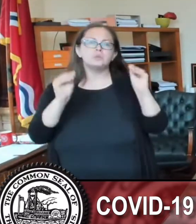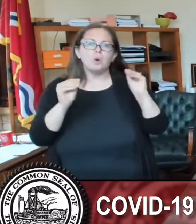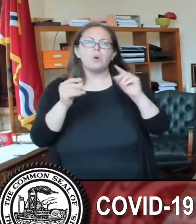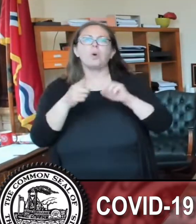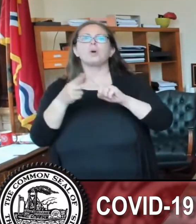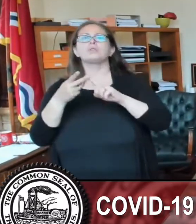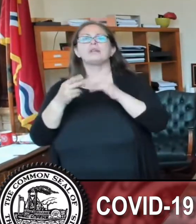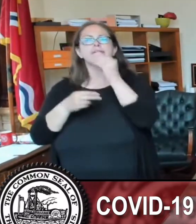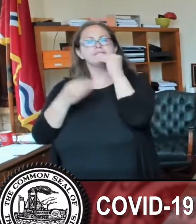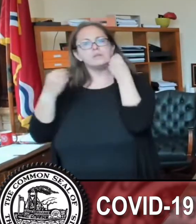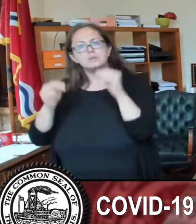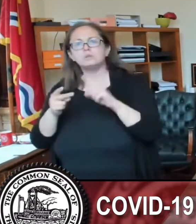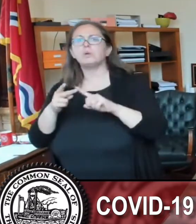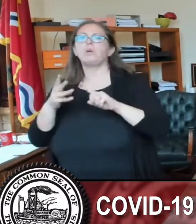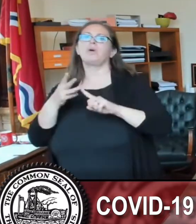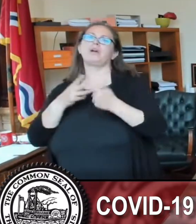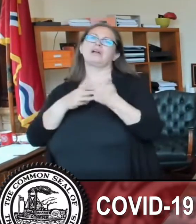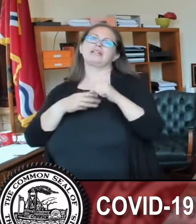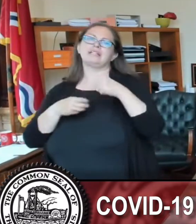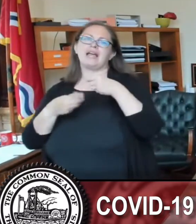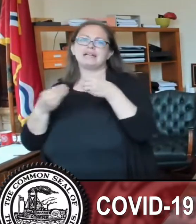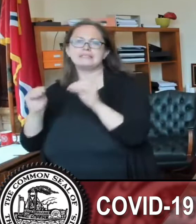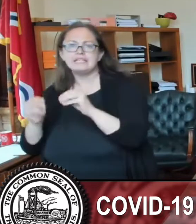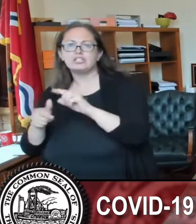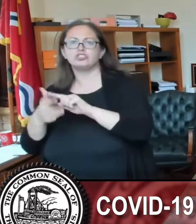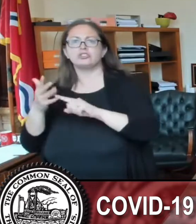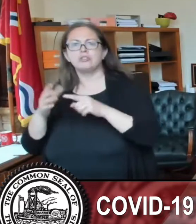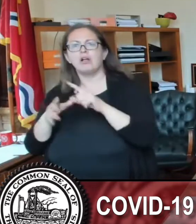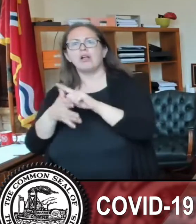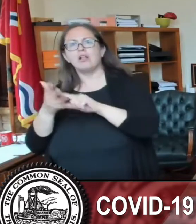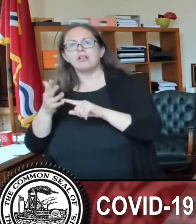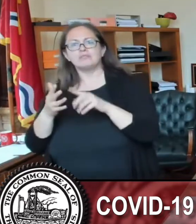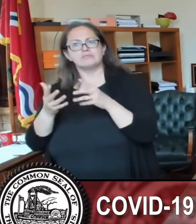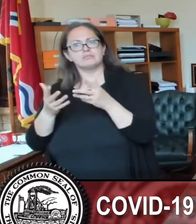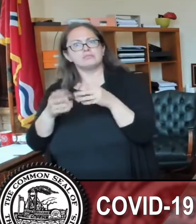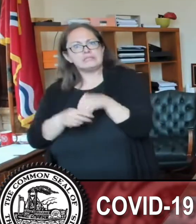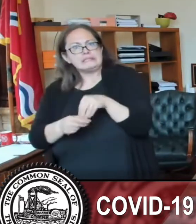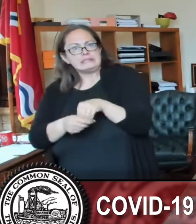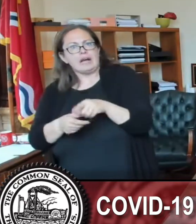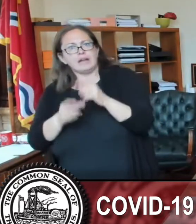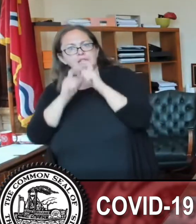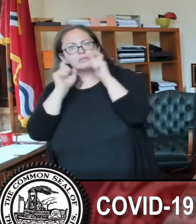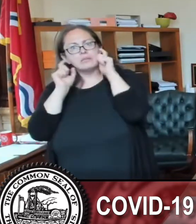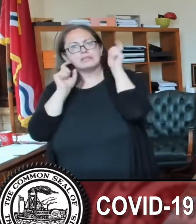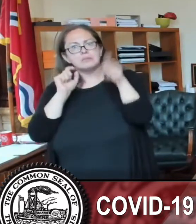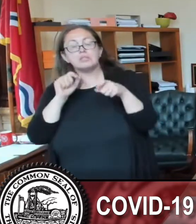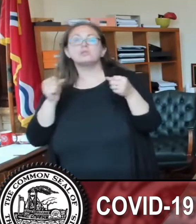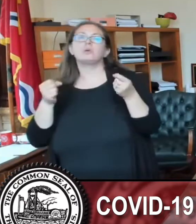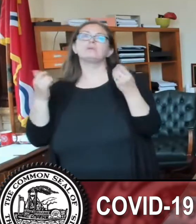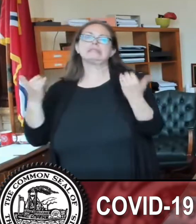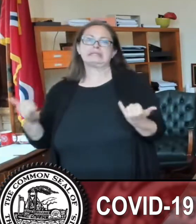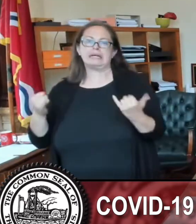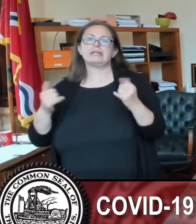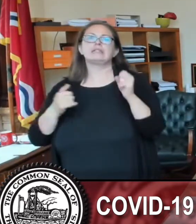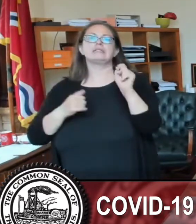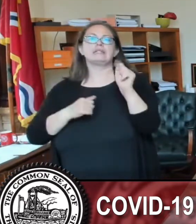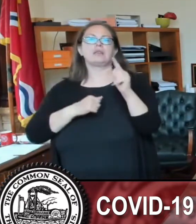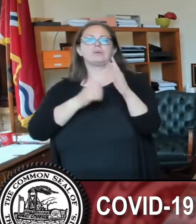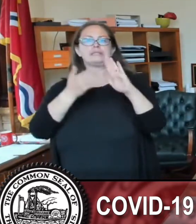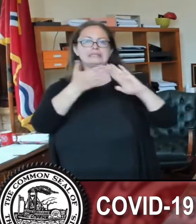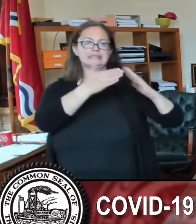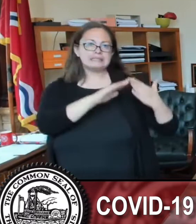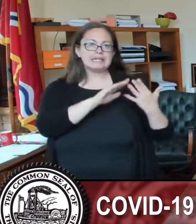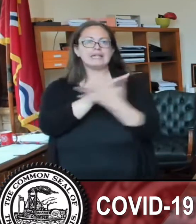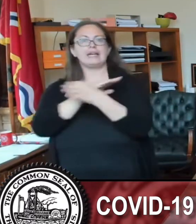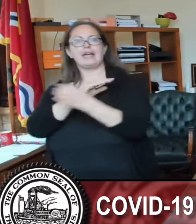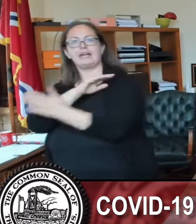store, grocery store, gas station. So today, St. Louis City and County are announcing that we are